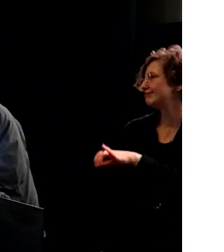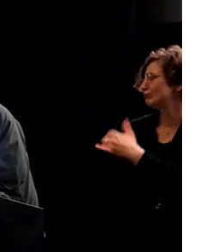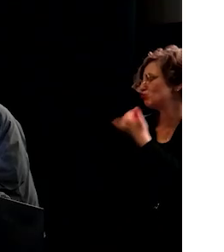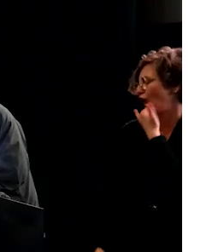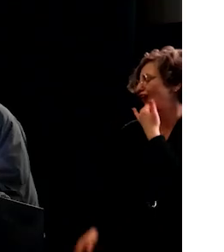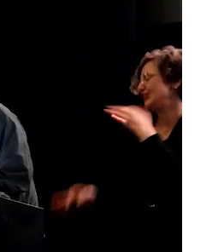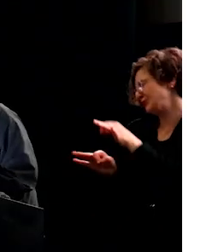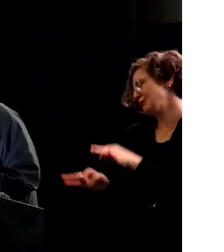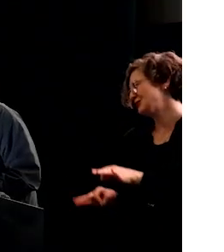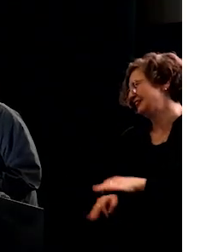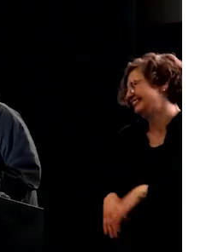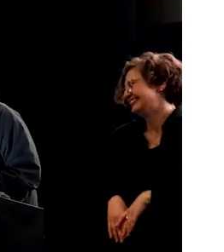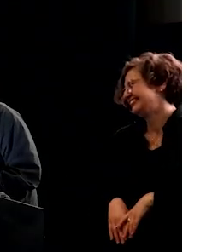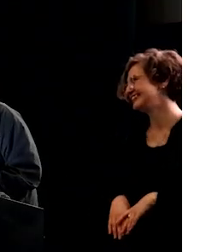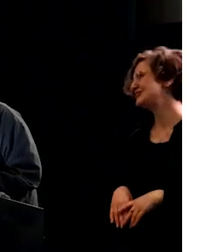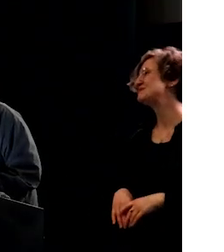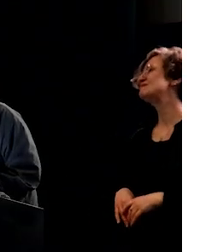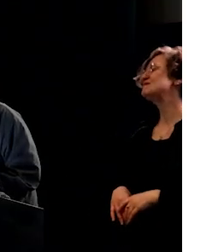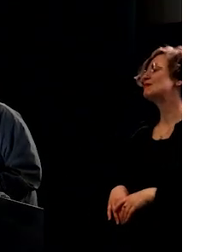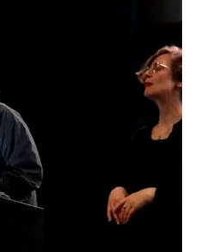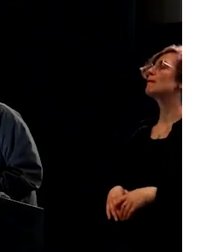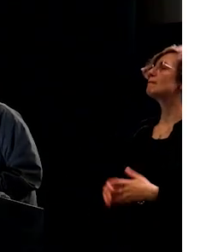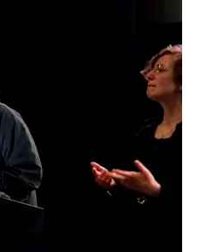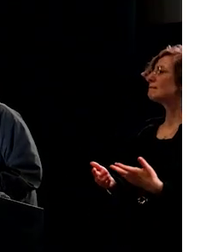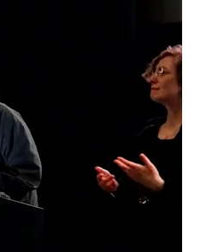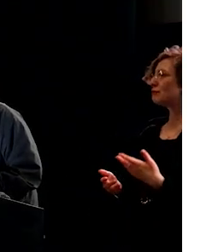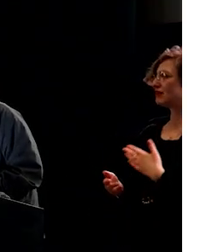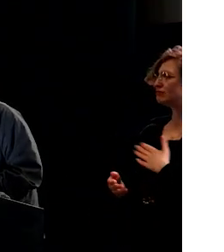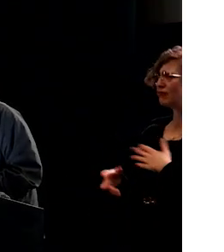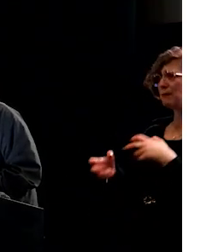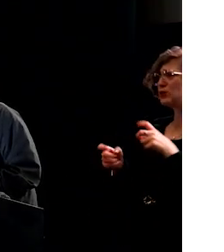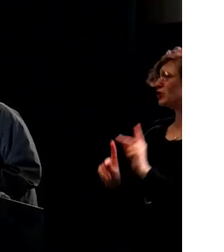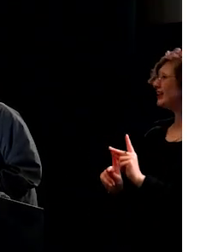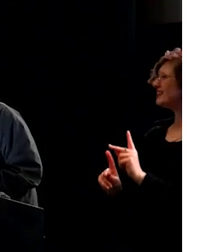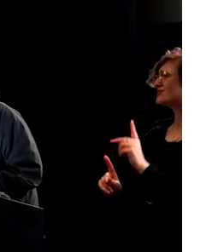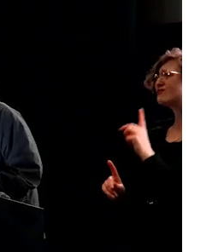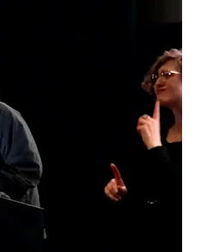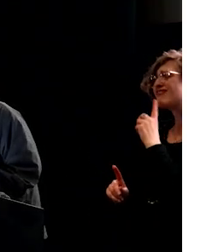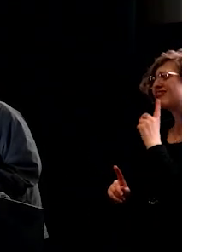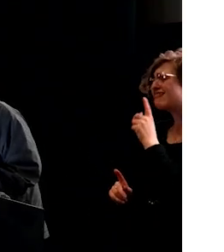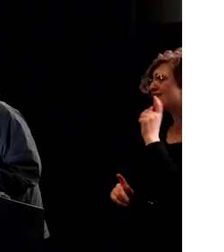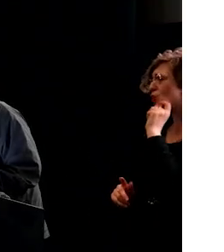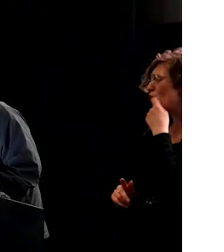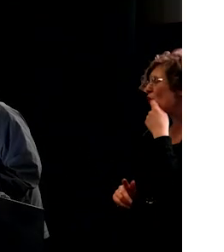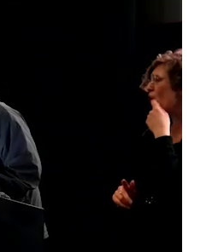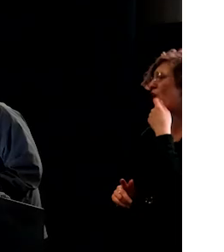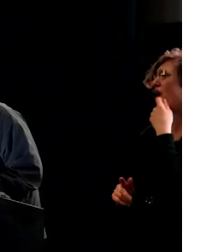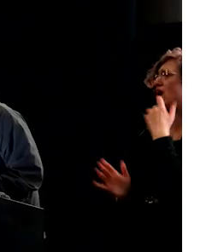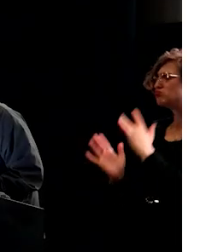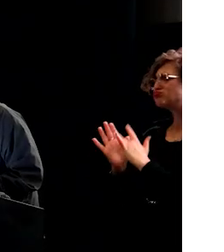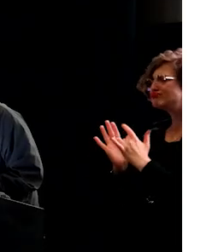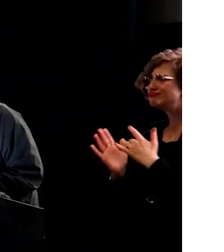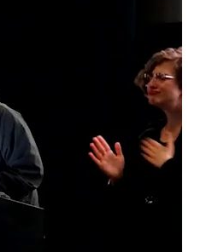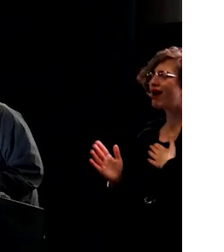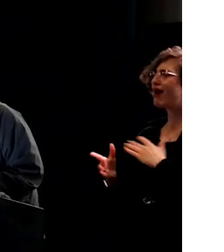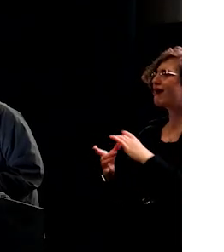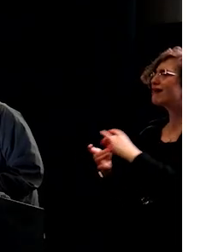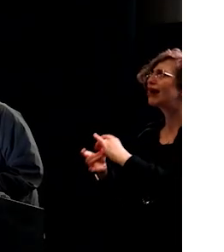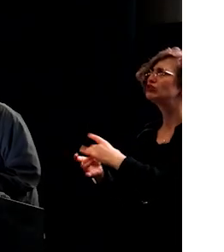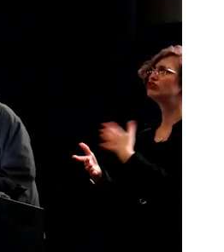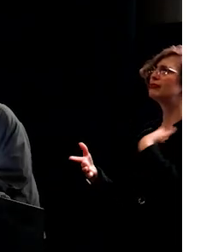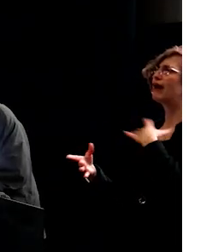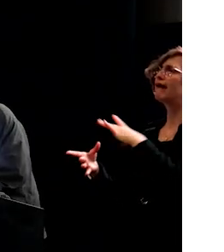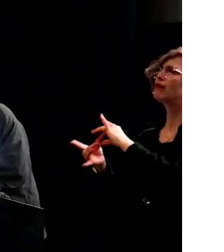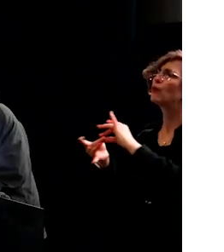But yeah, I get to do some really cool stuff and use my connections, use my network, use my platform to